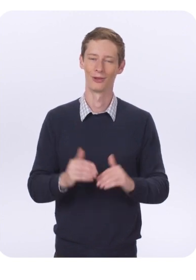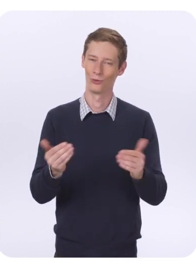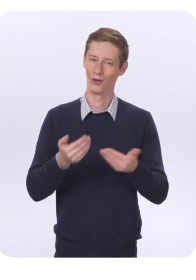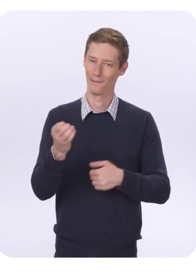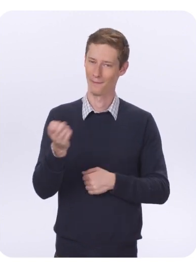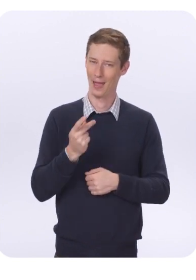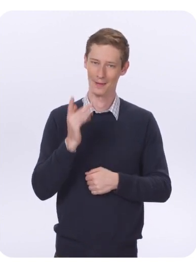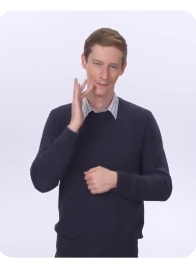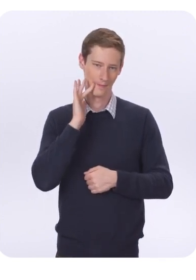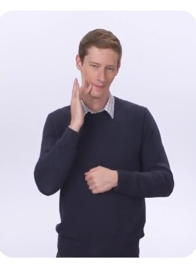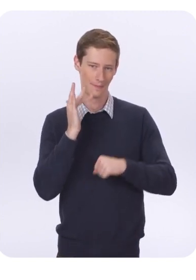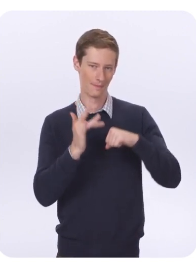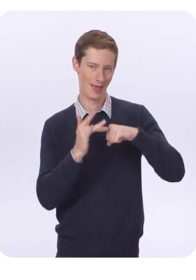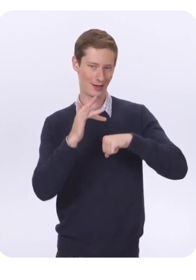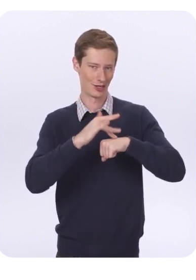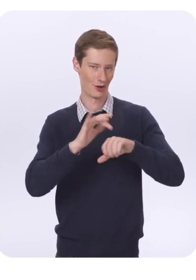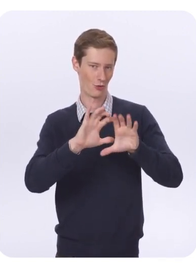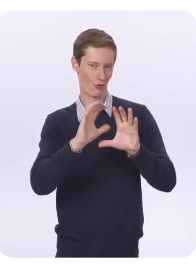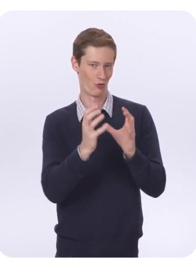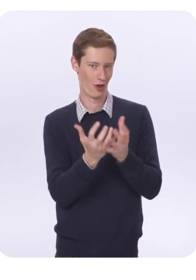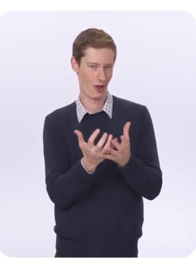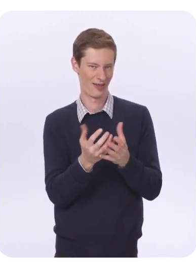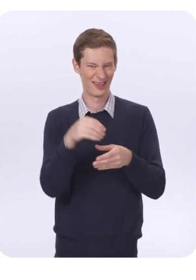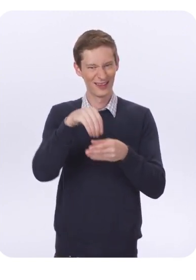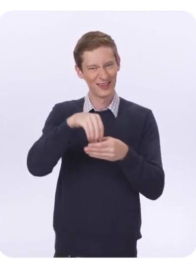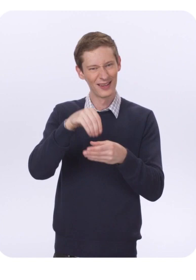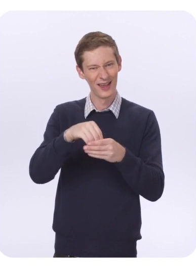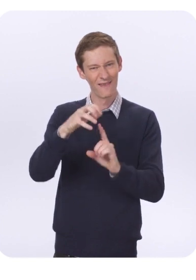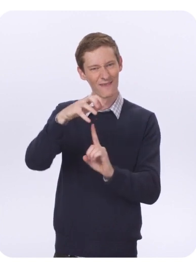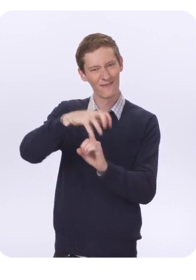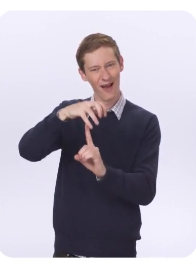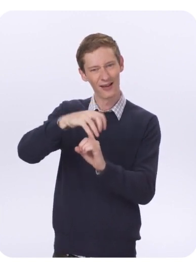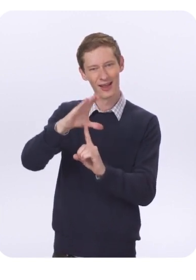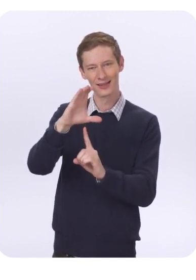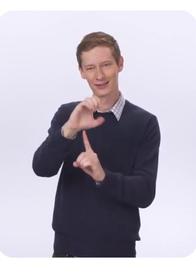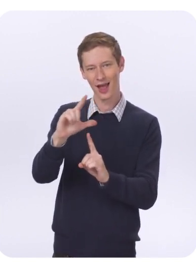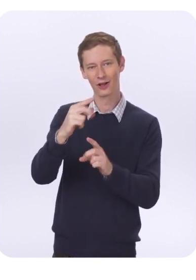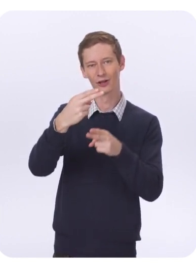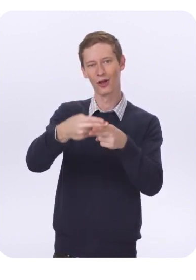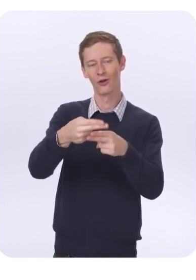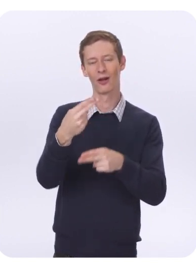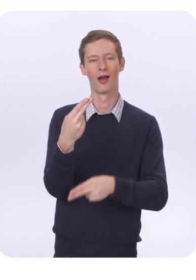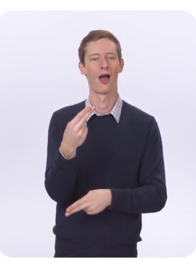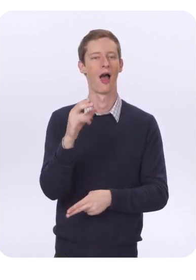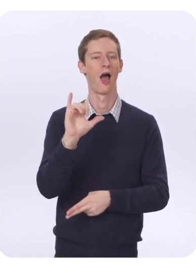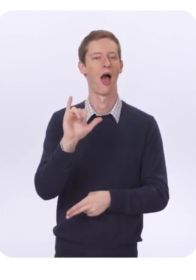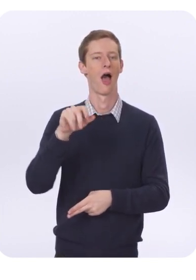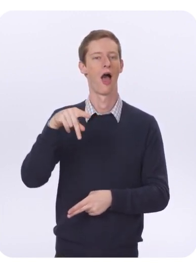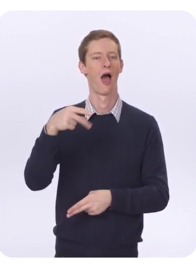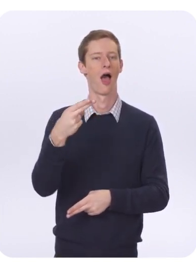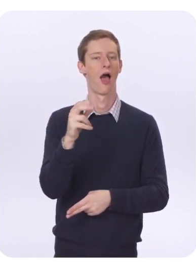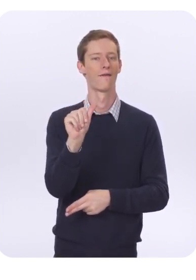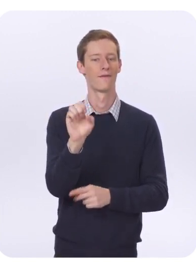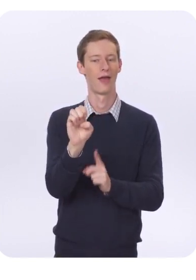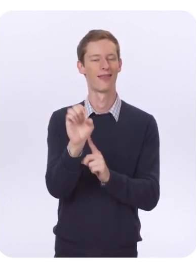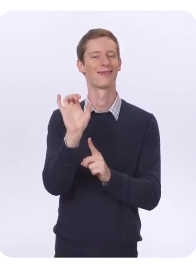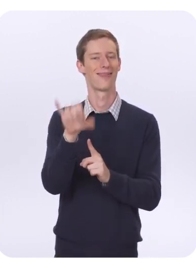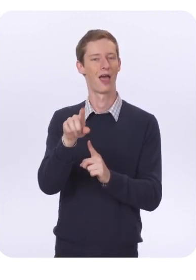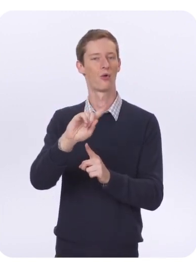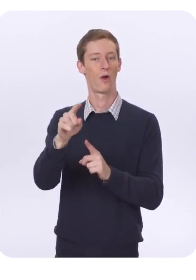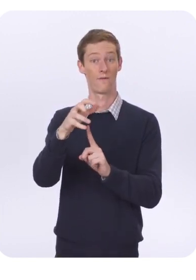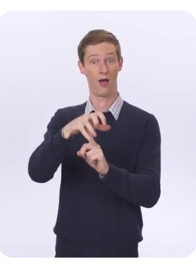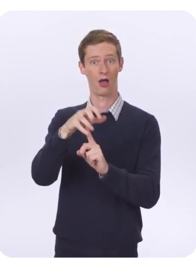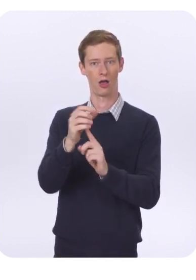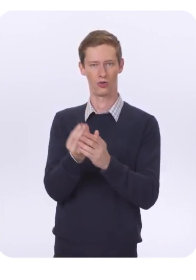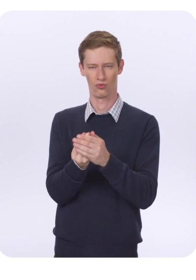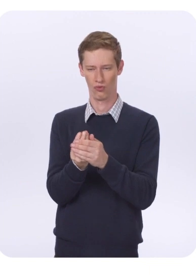Welcome back to the bacteria realm. We're inside one of the fungal cells called hyphae. This is the part of the fungi that does the growing, so it needs quite